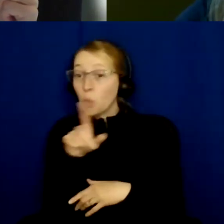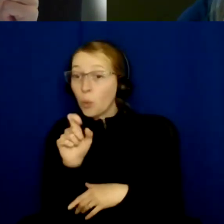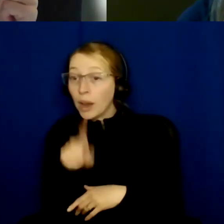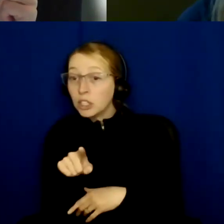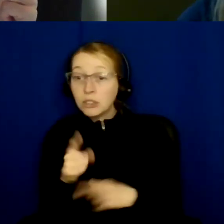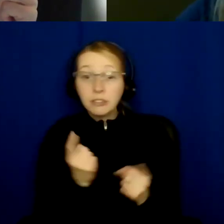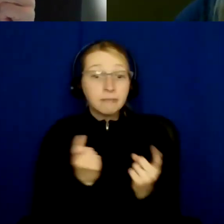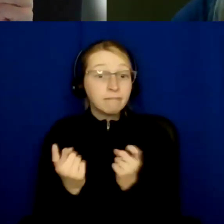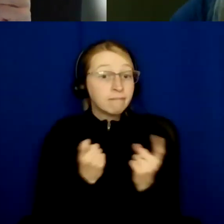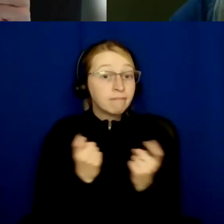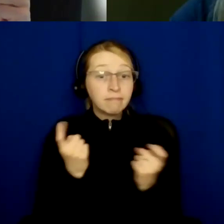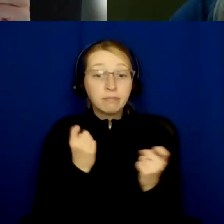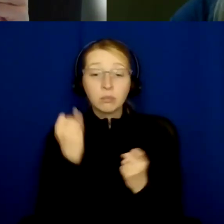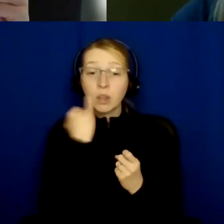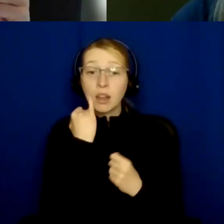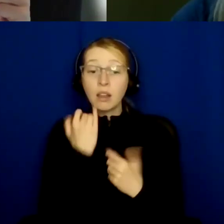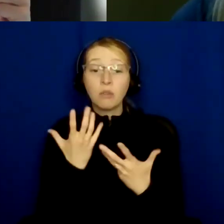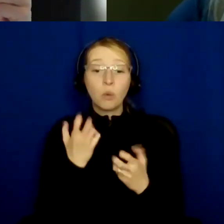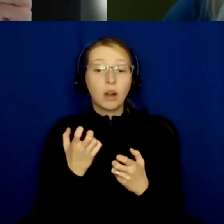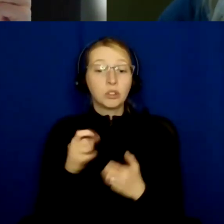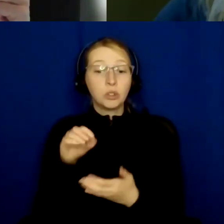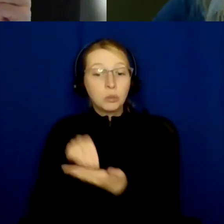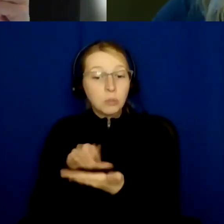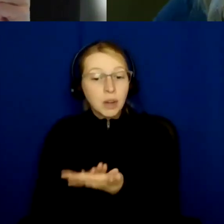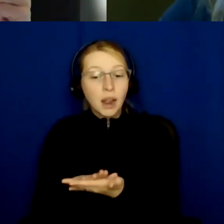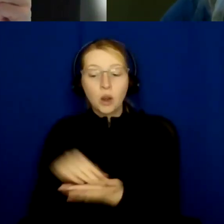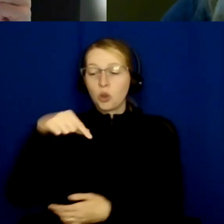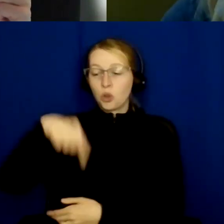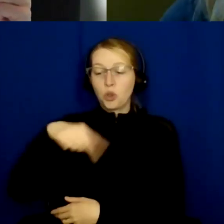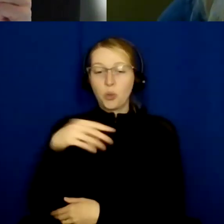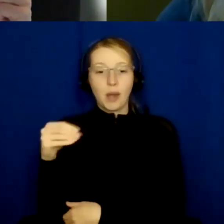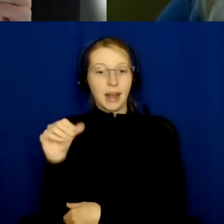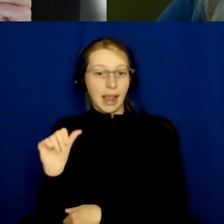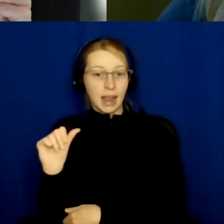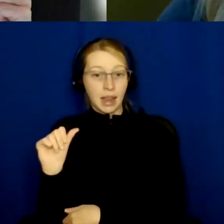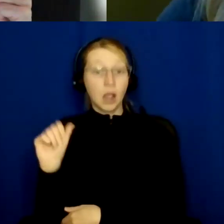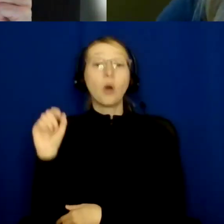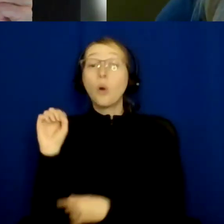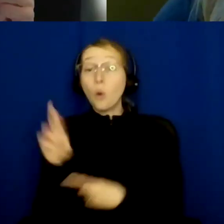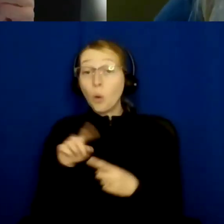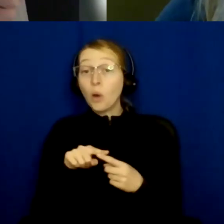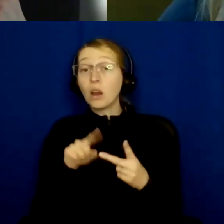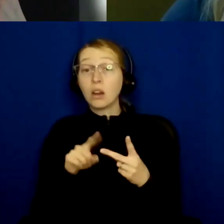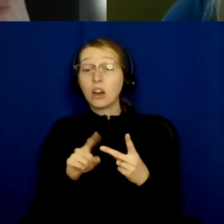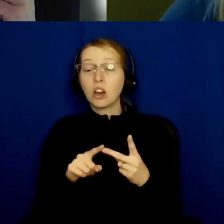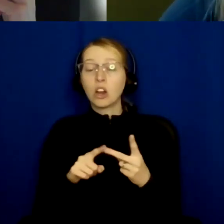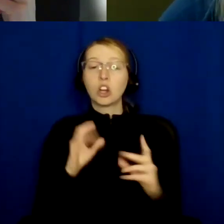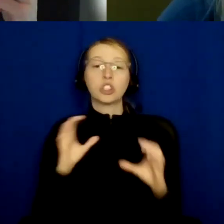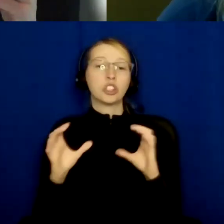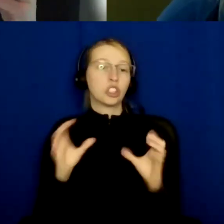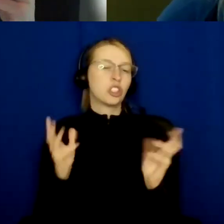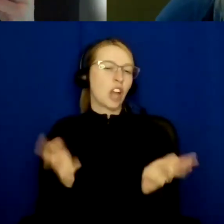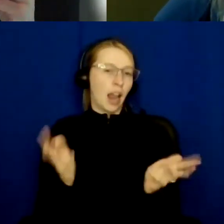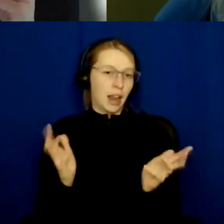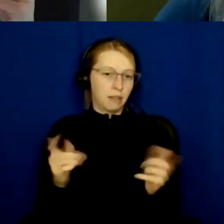to put them in the Q&A or the chat box. let's just see if